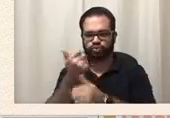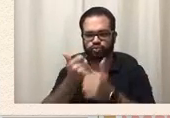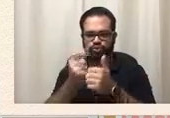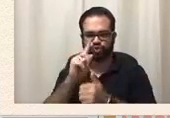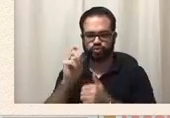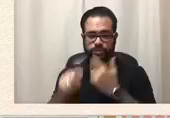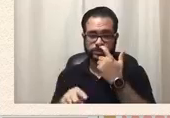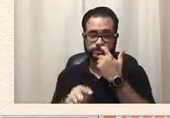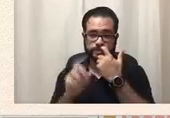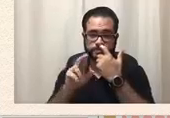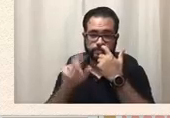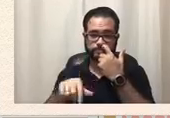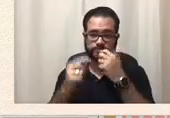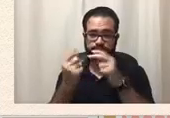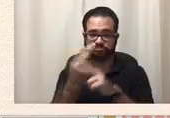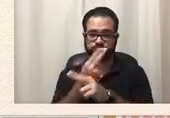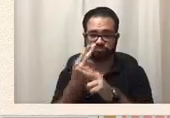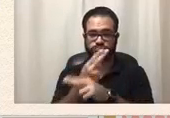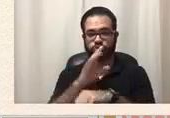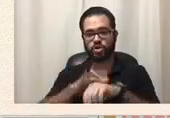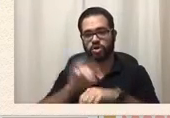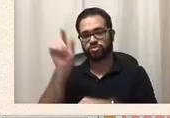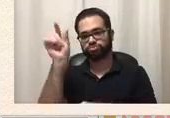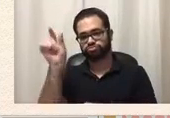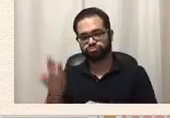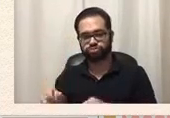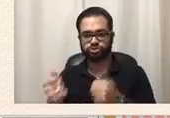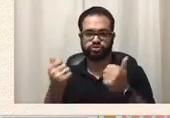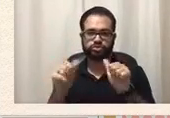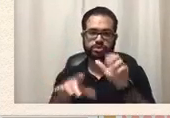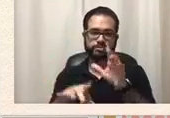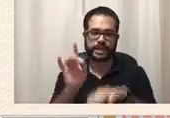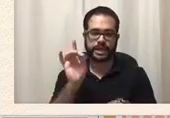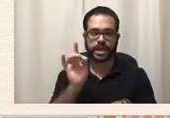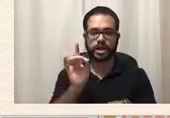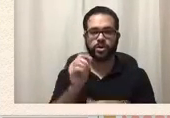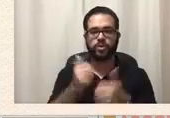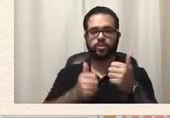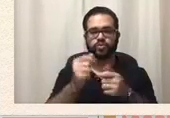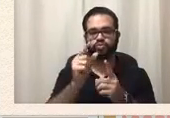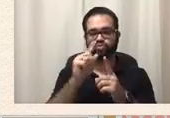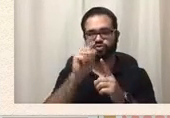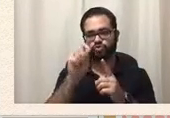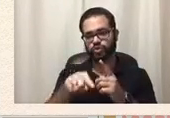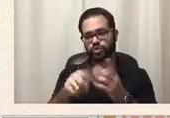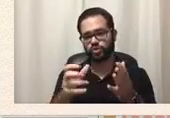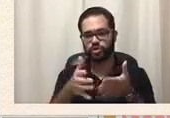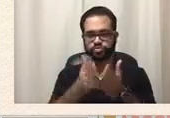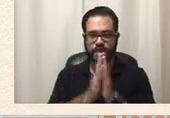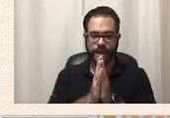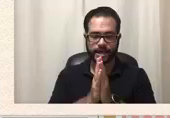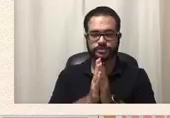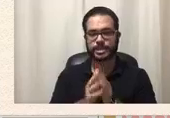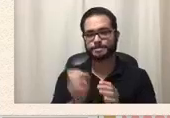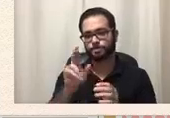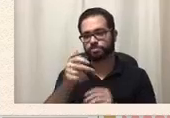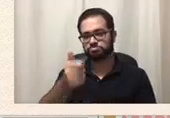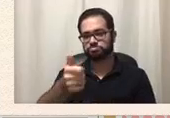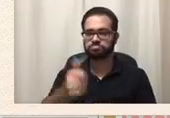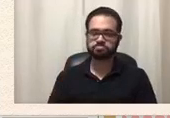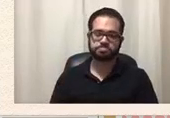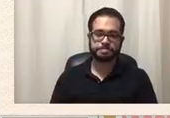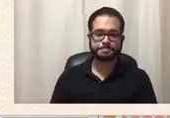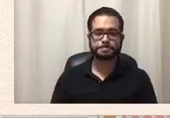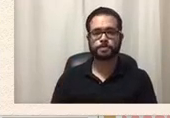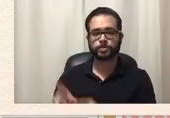in the corners, where you can try to pick out which question you'd like to ask your partner, or you can do it on your own. There's also a video in